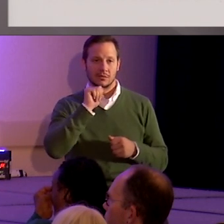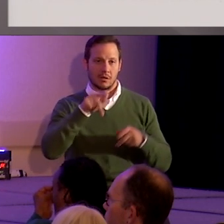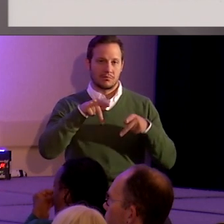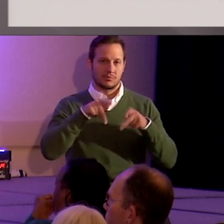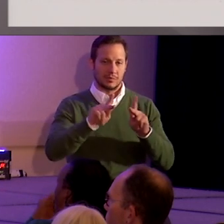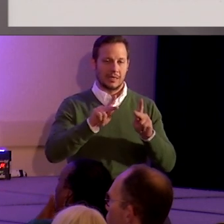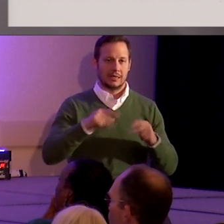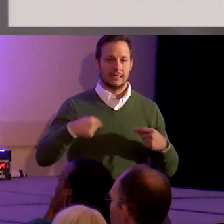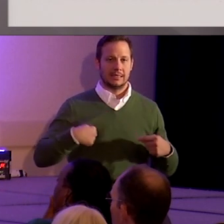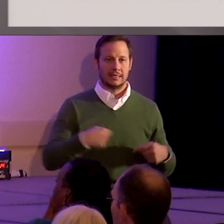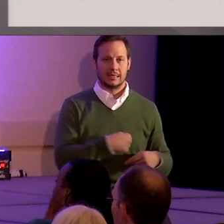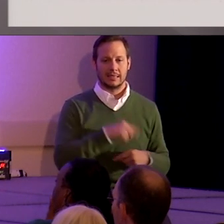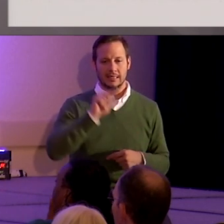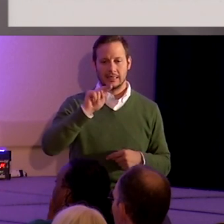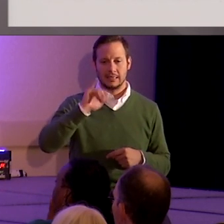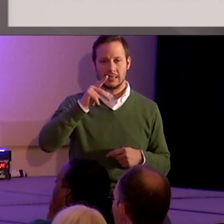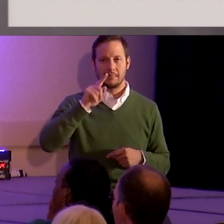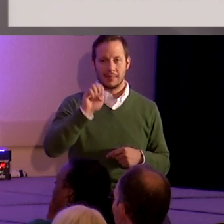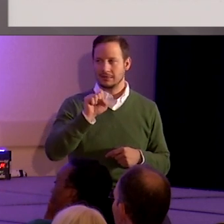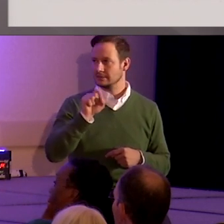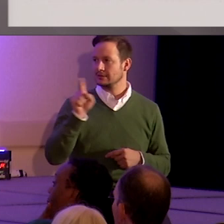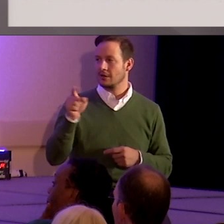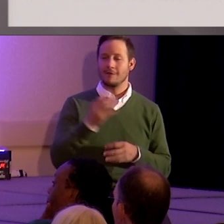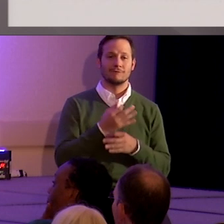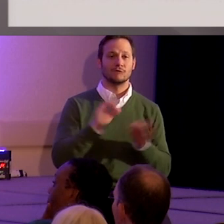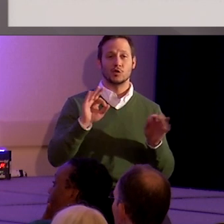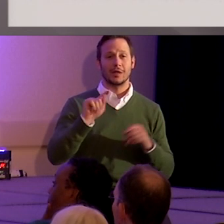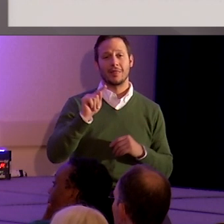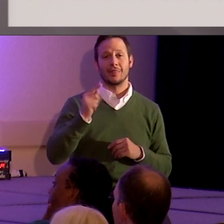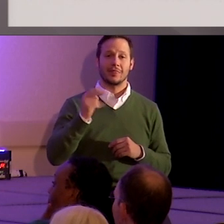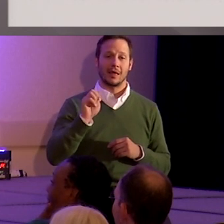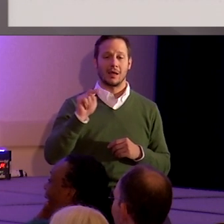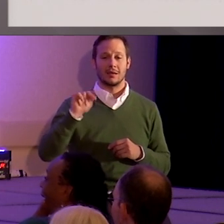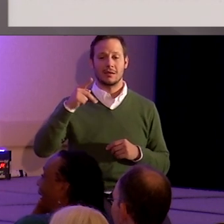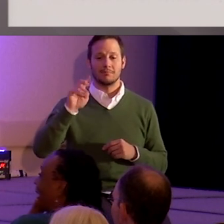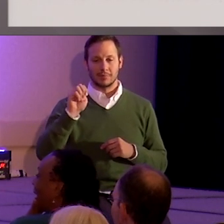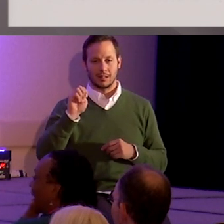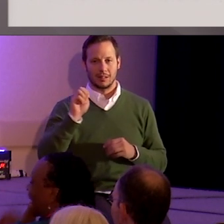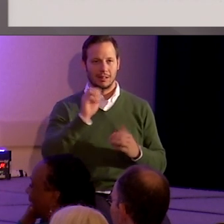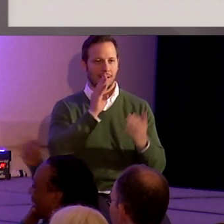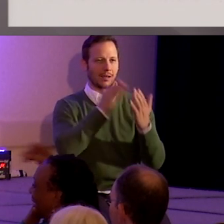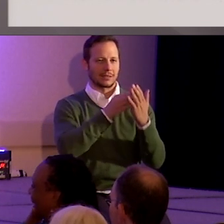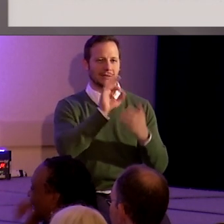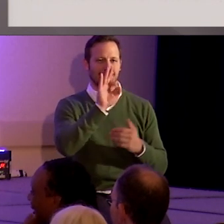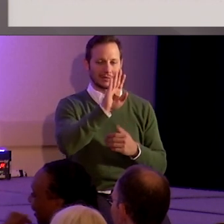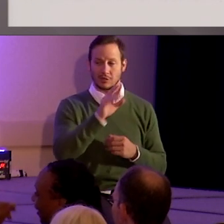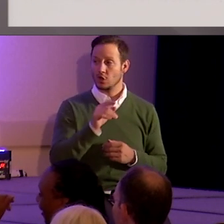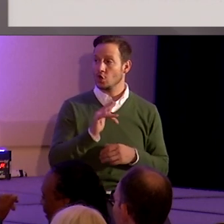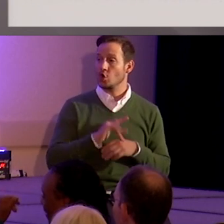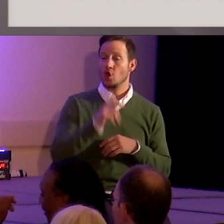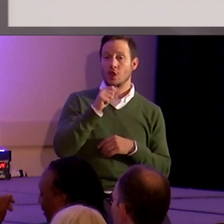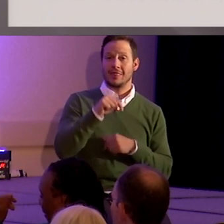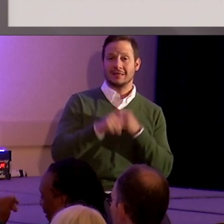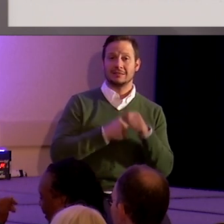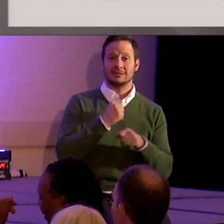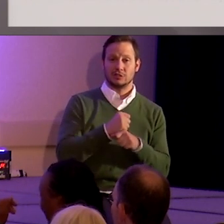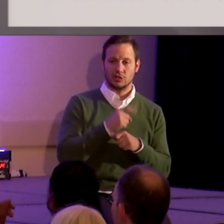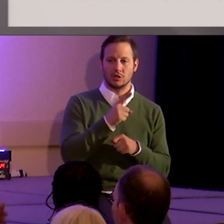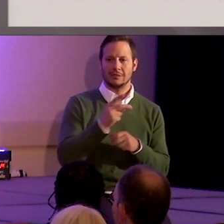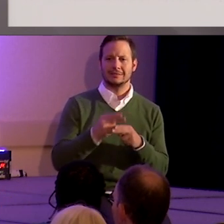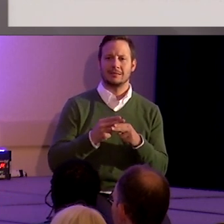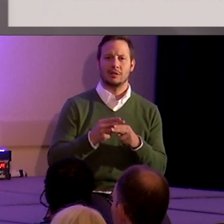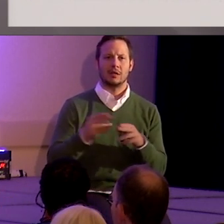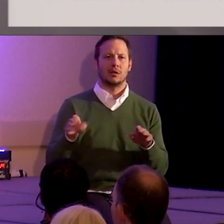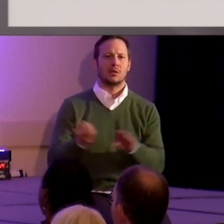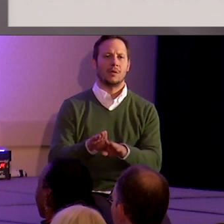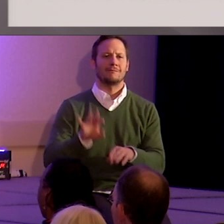allow nipples. Free the nipple is a campaign against Facebook. Earlier this year, Facebook temporarily shut down a